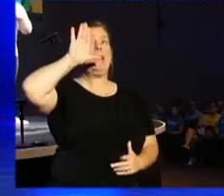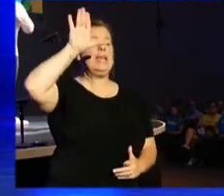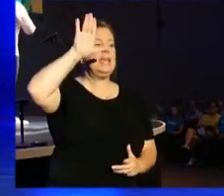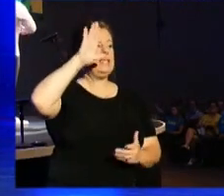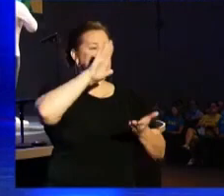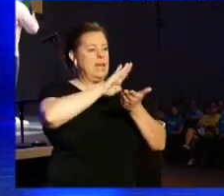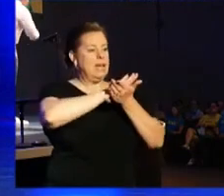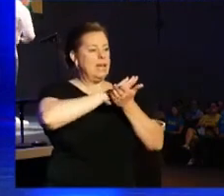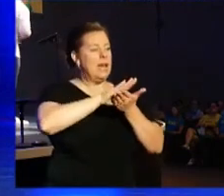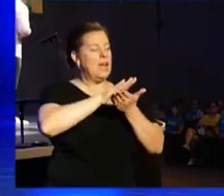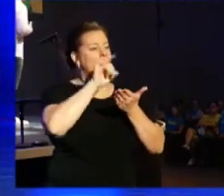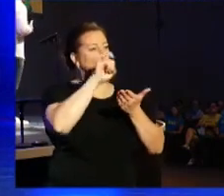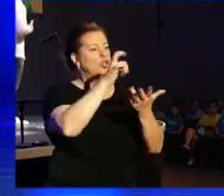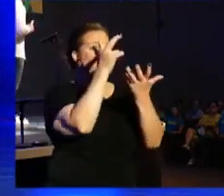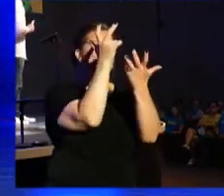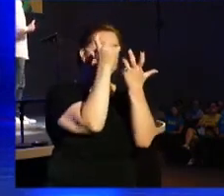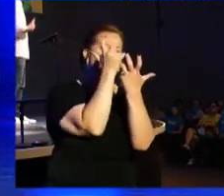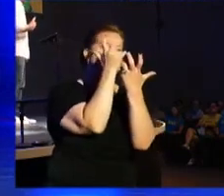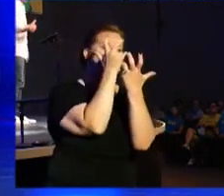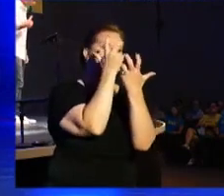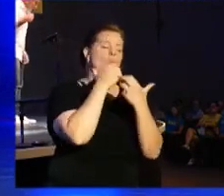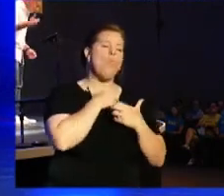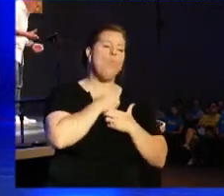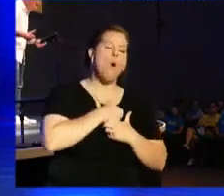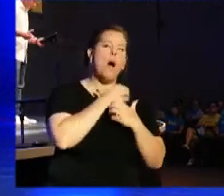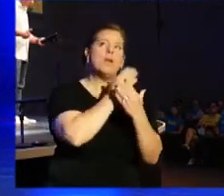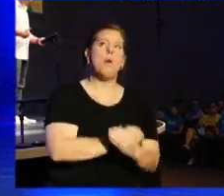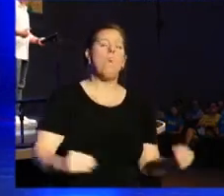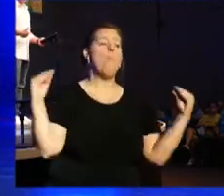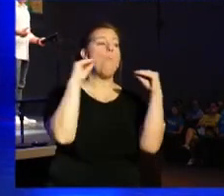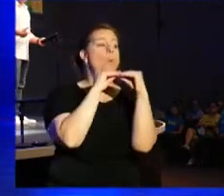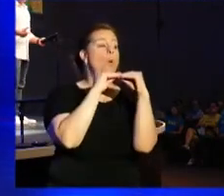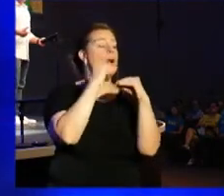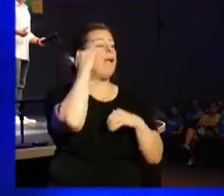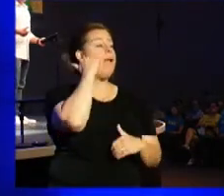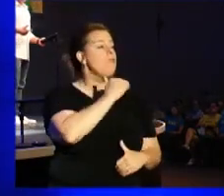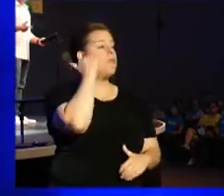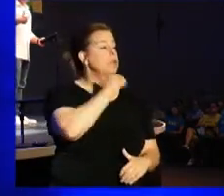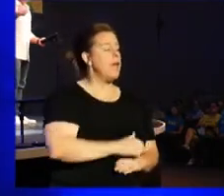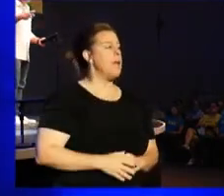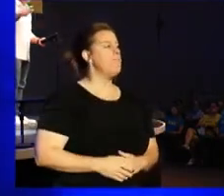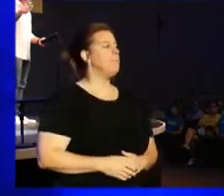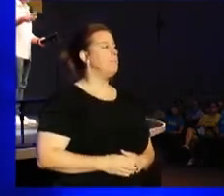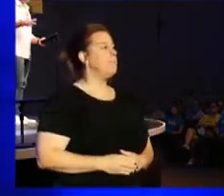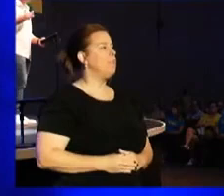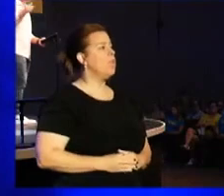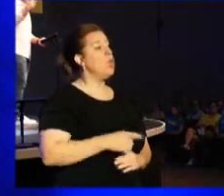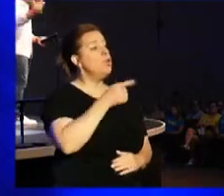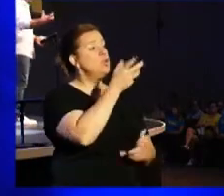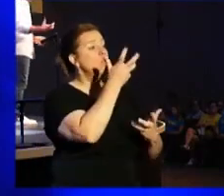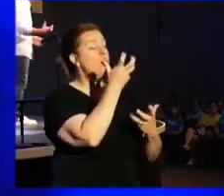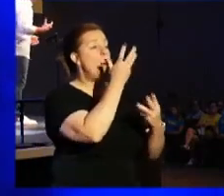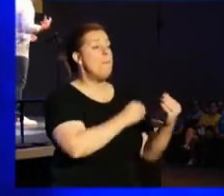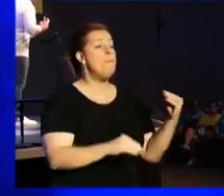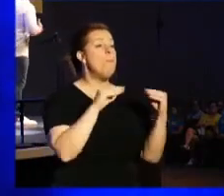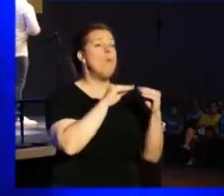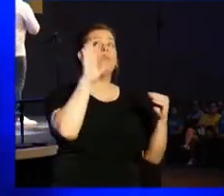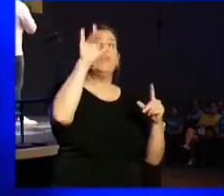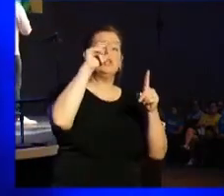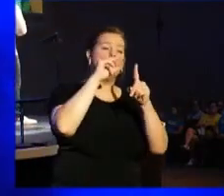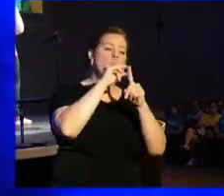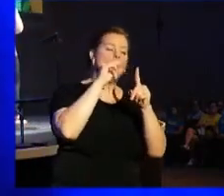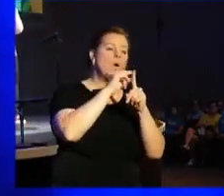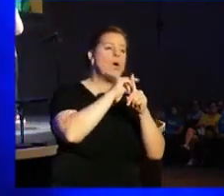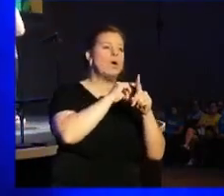should be craving more of that every day. Are you craving more of his word, more of